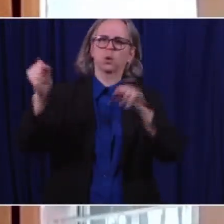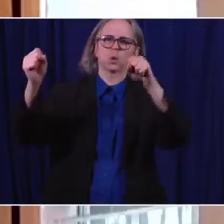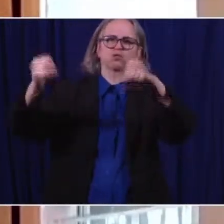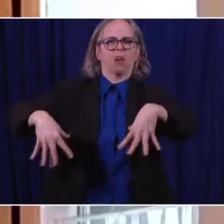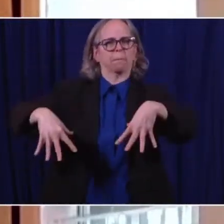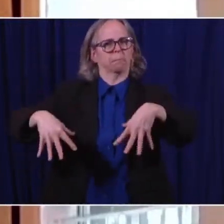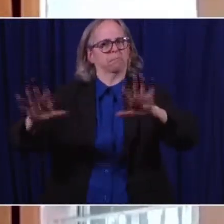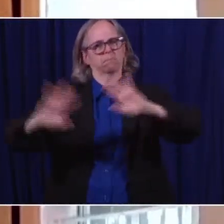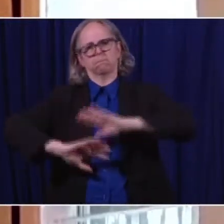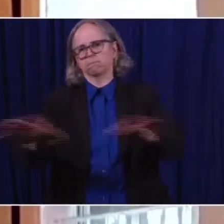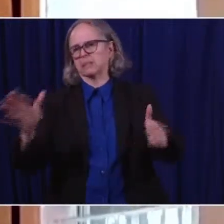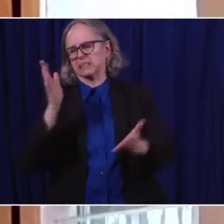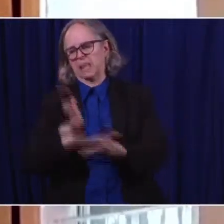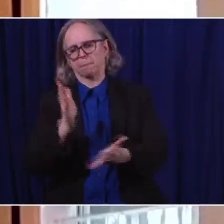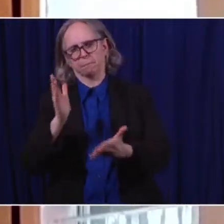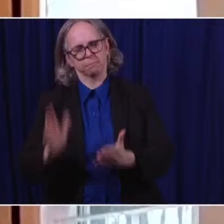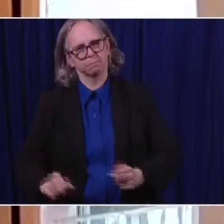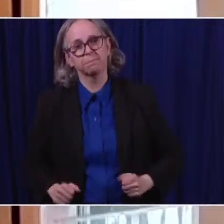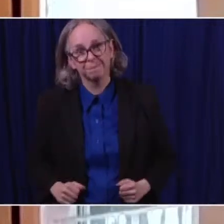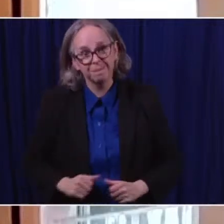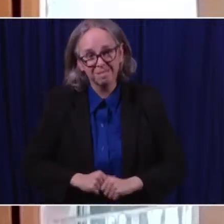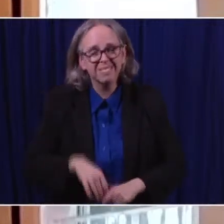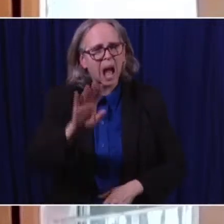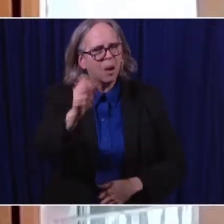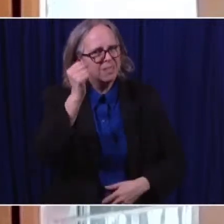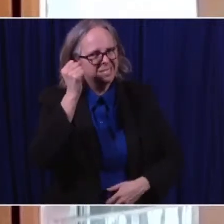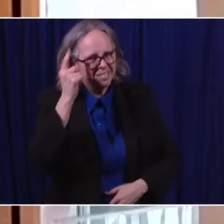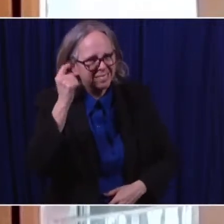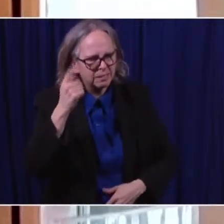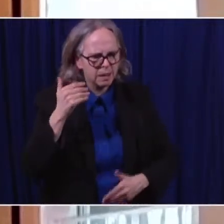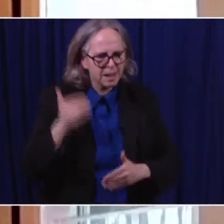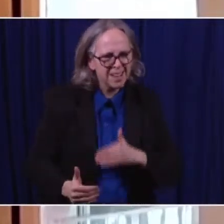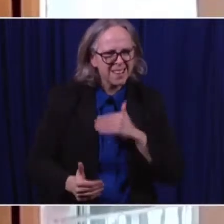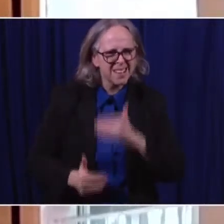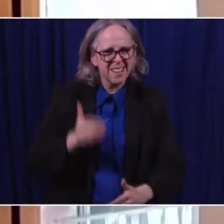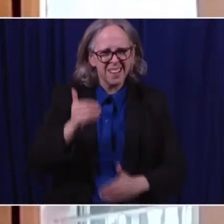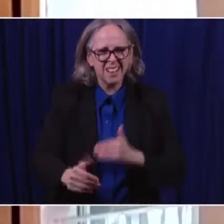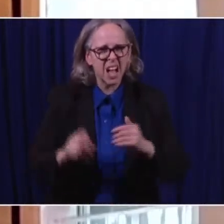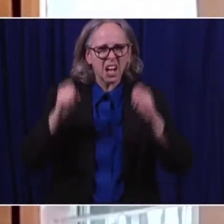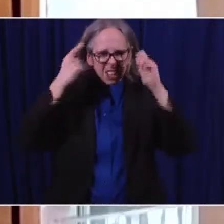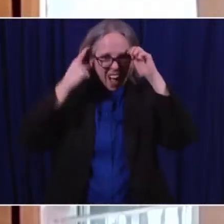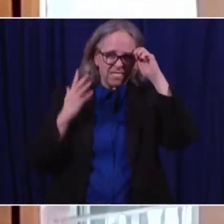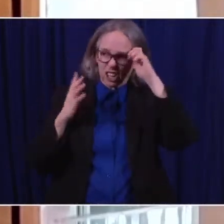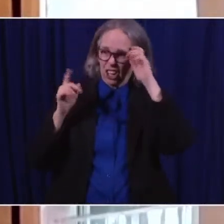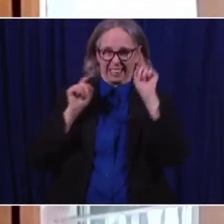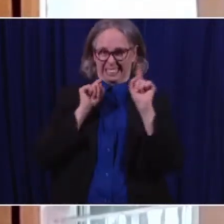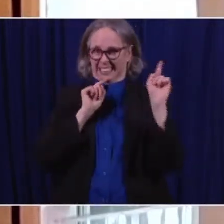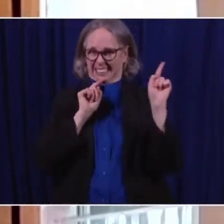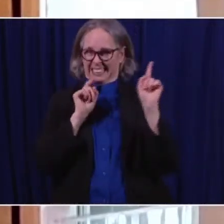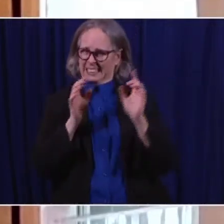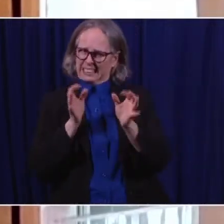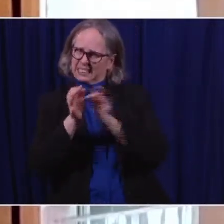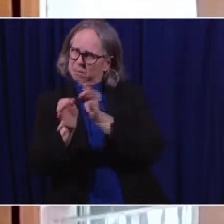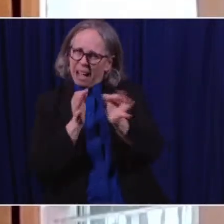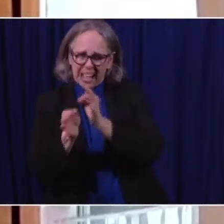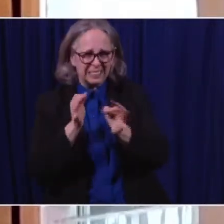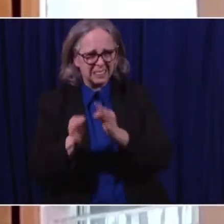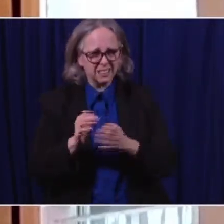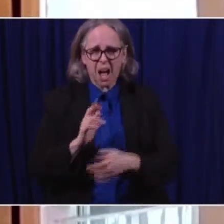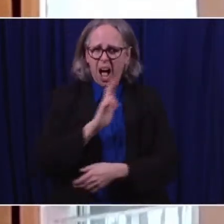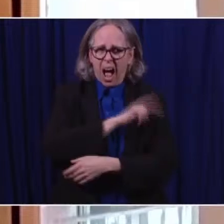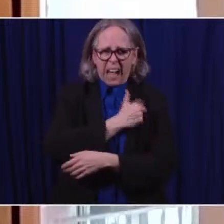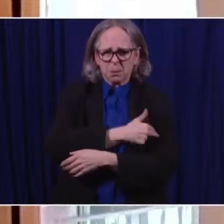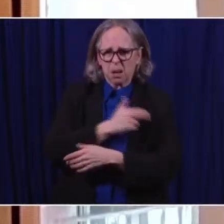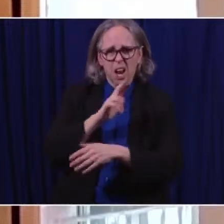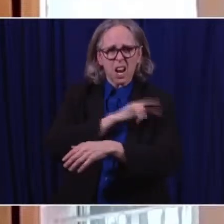it's important to remember that, as the governor noted, hospitalizations are a bit of a lagging indicator, which means